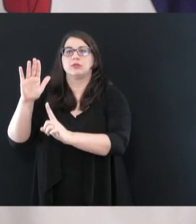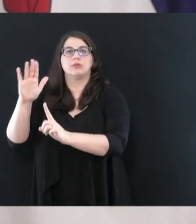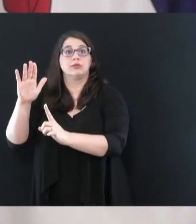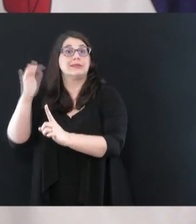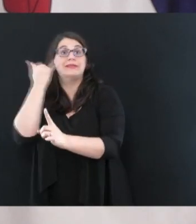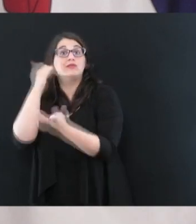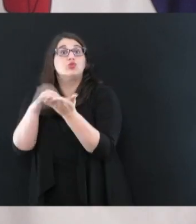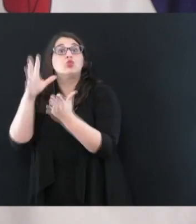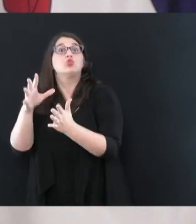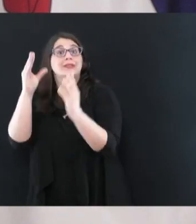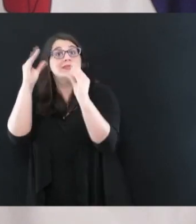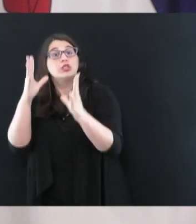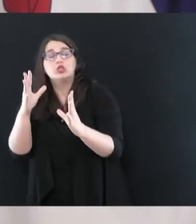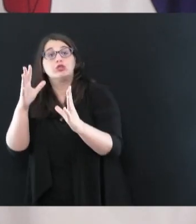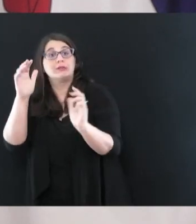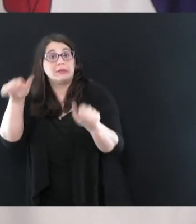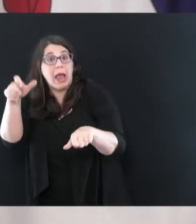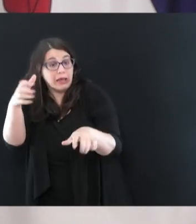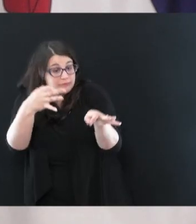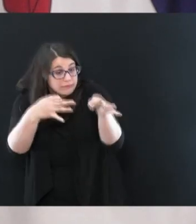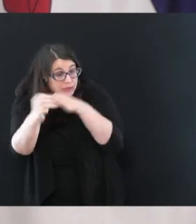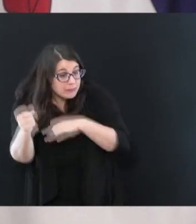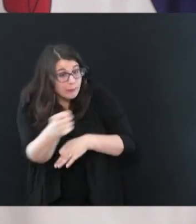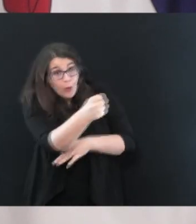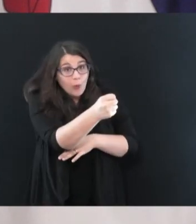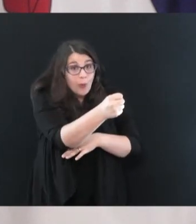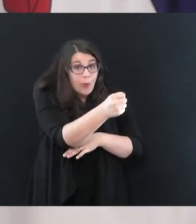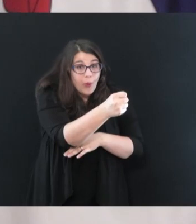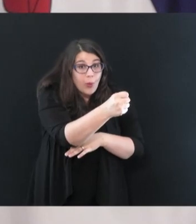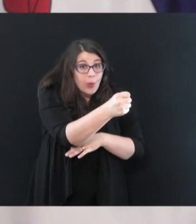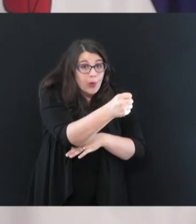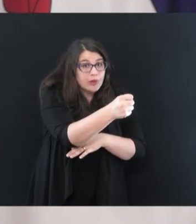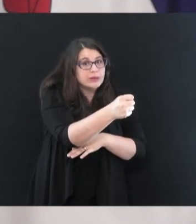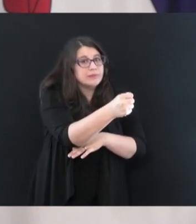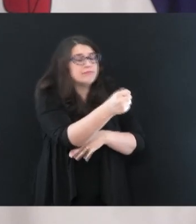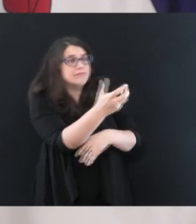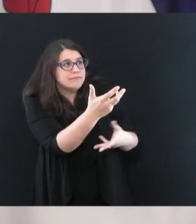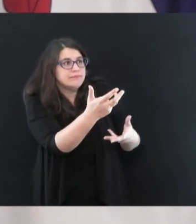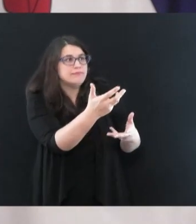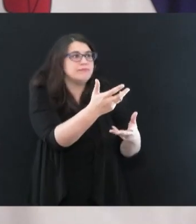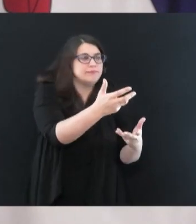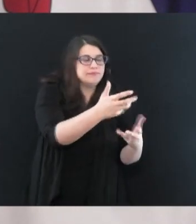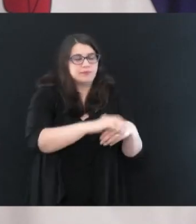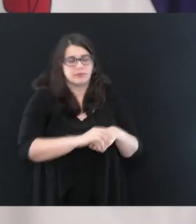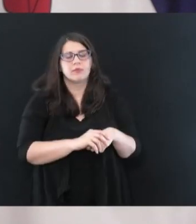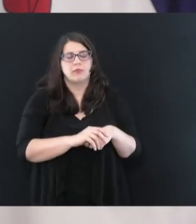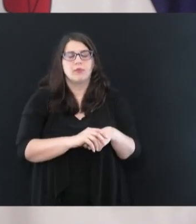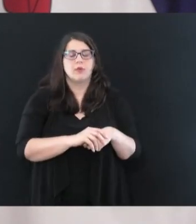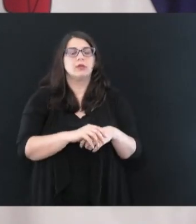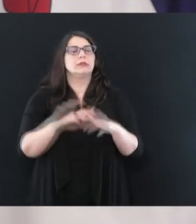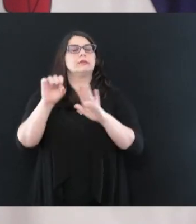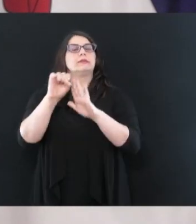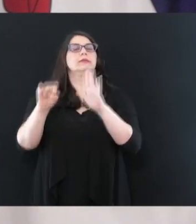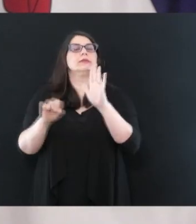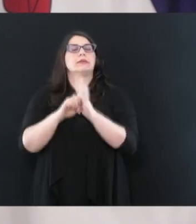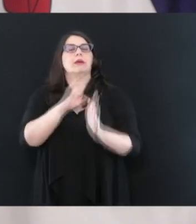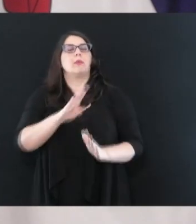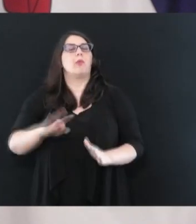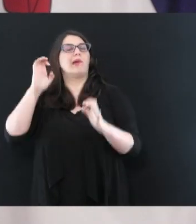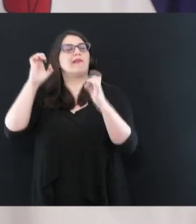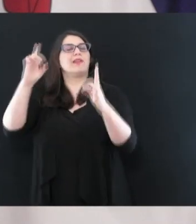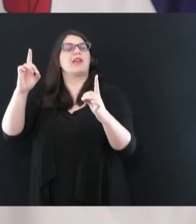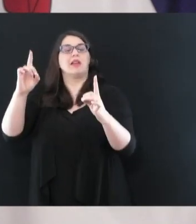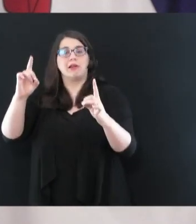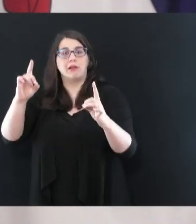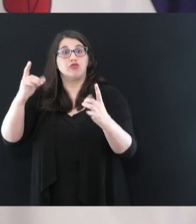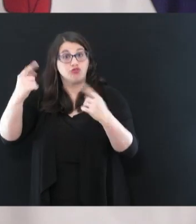be an active substitute and get paid for it. Our State Board of Education is doing an amazing job recruiting